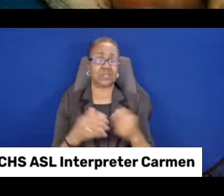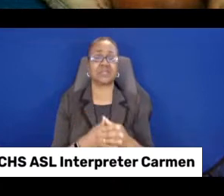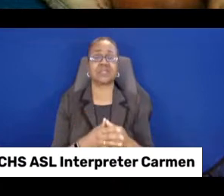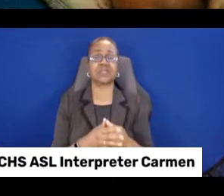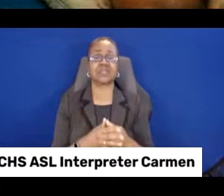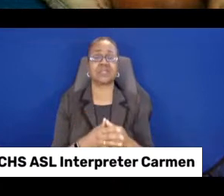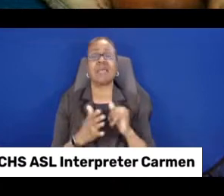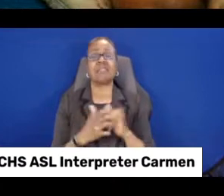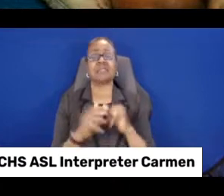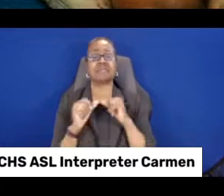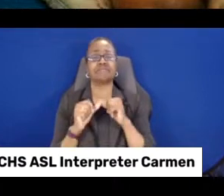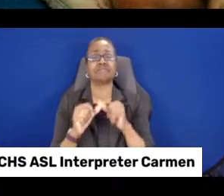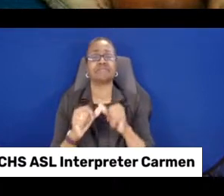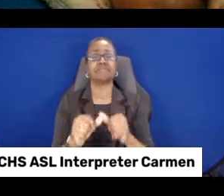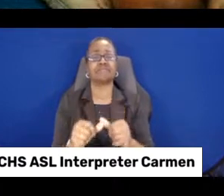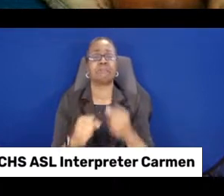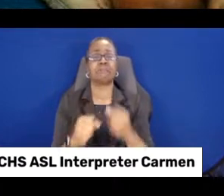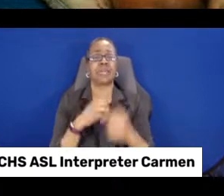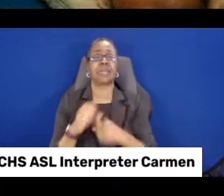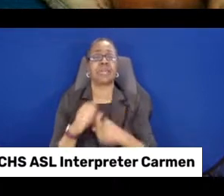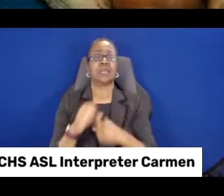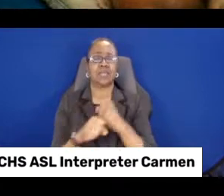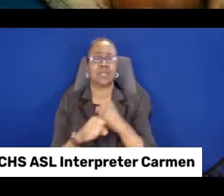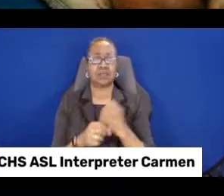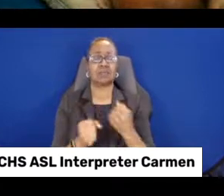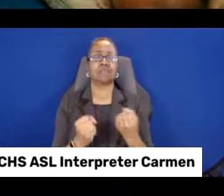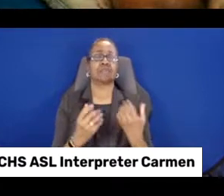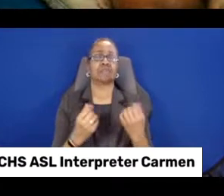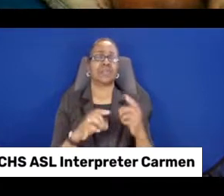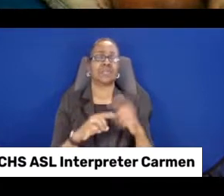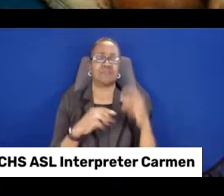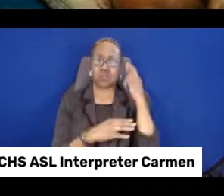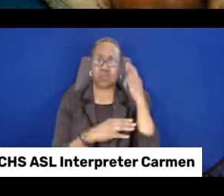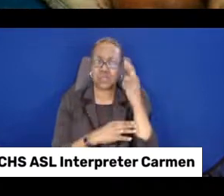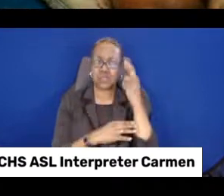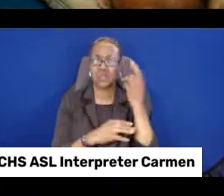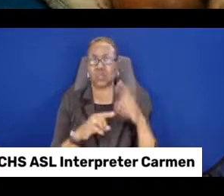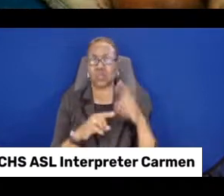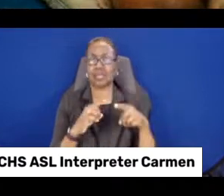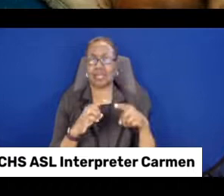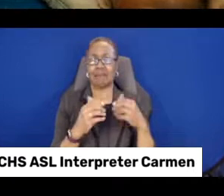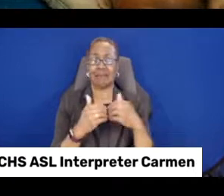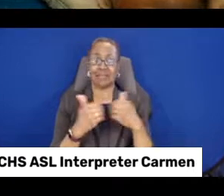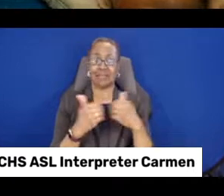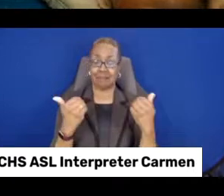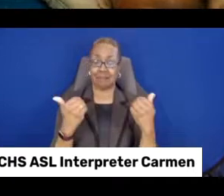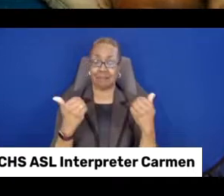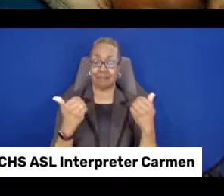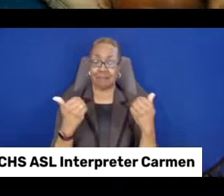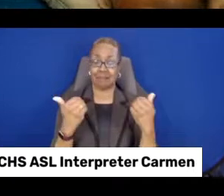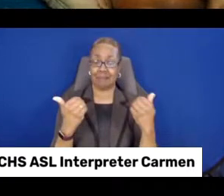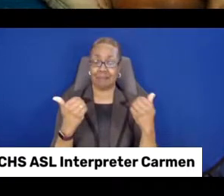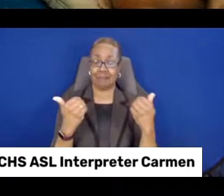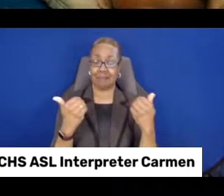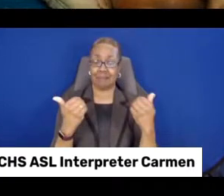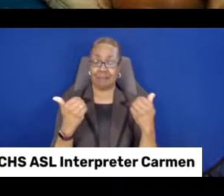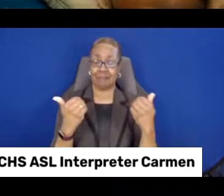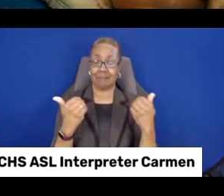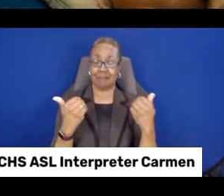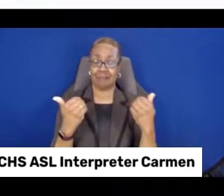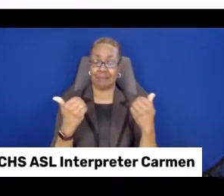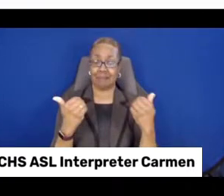It's multifactorial. And you cannot kind of separate food insecurity and food access from poverty and